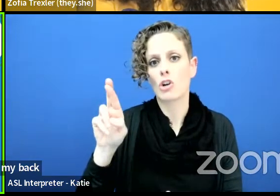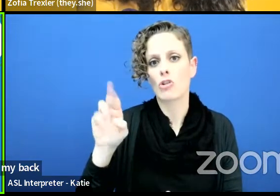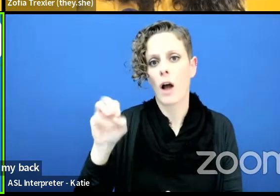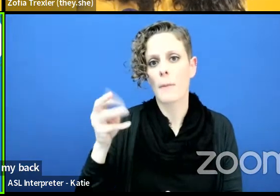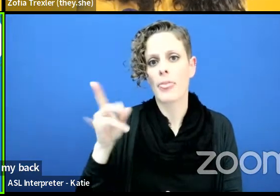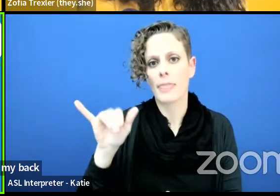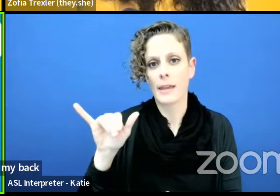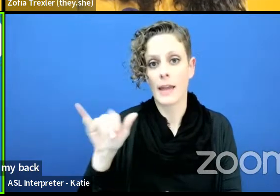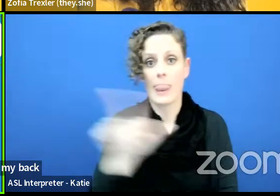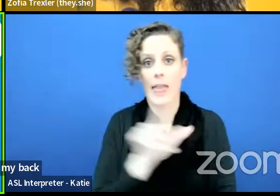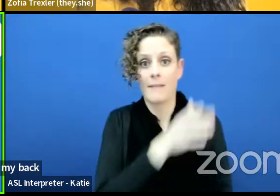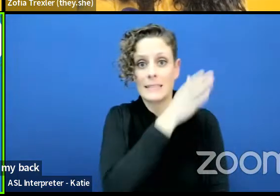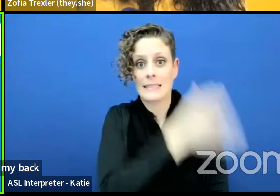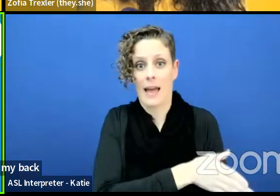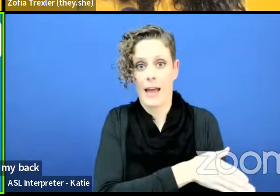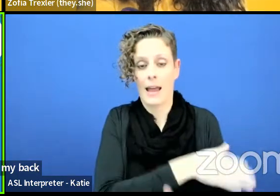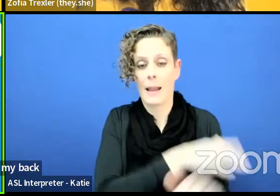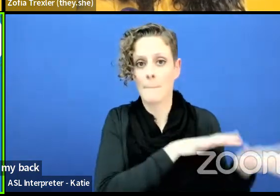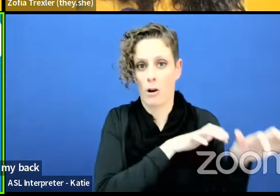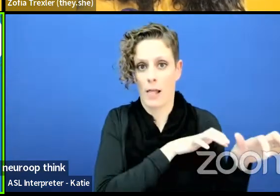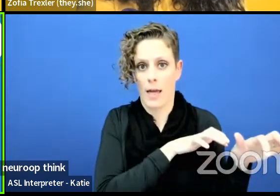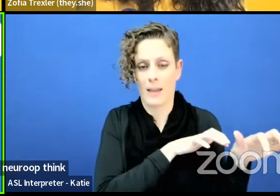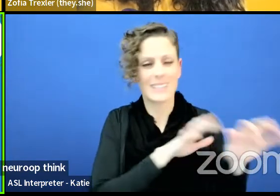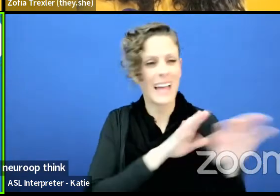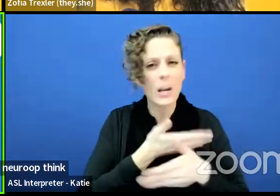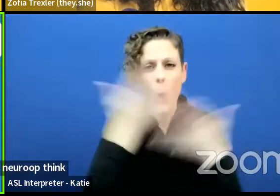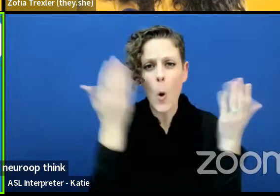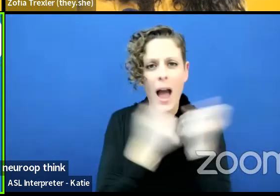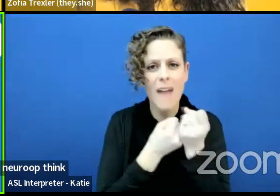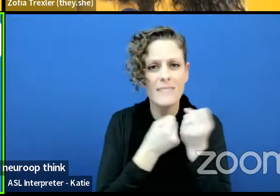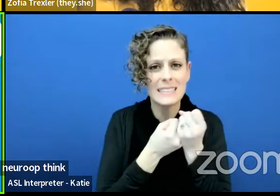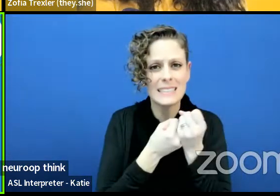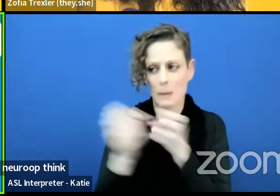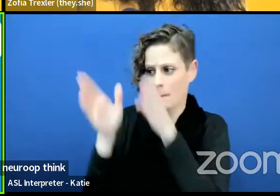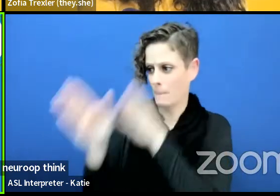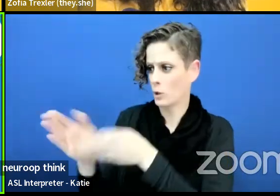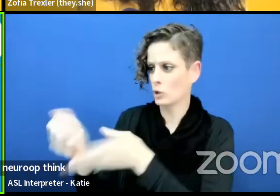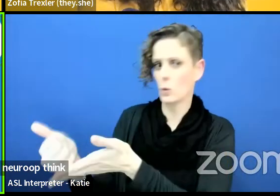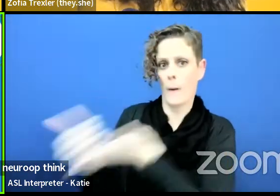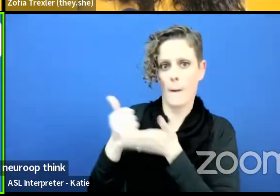had no advocacy. I had no one to help me understand this.